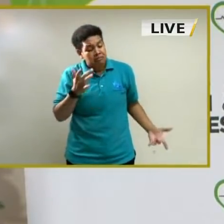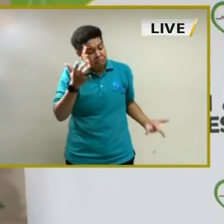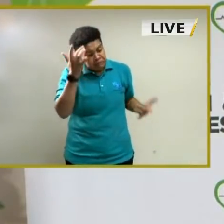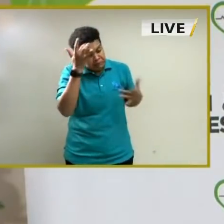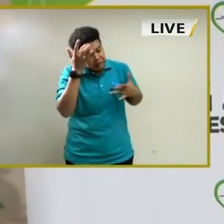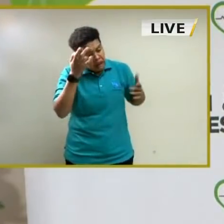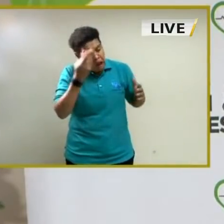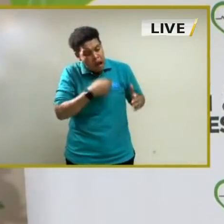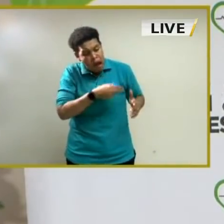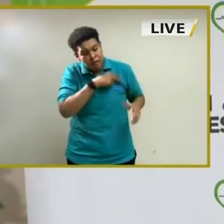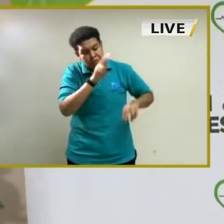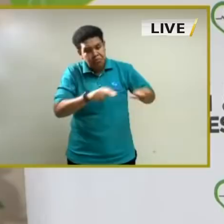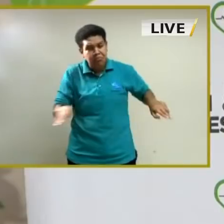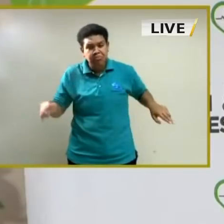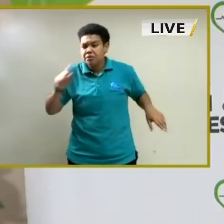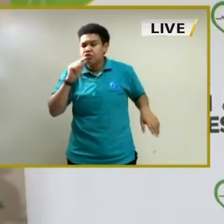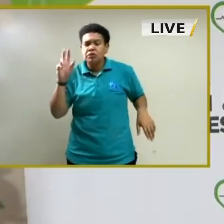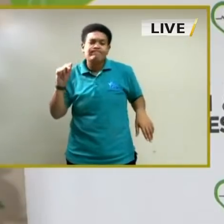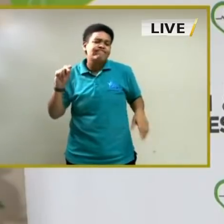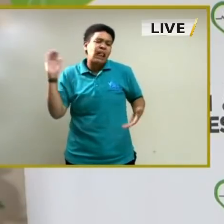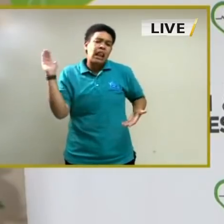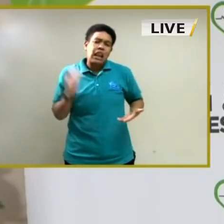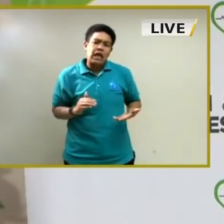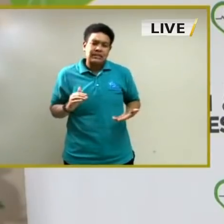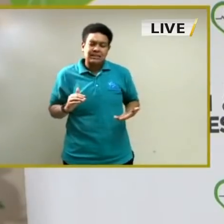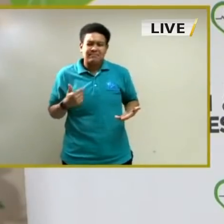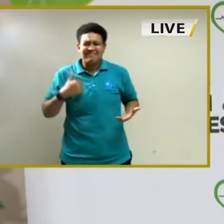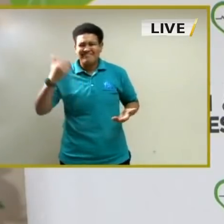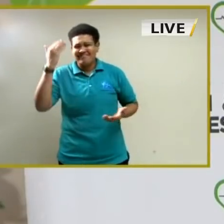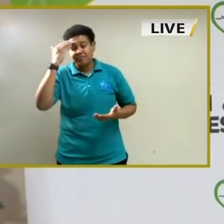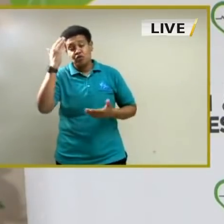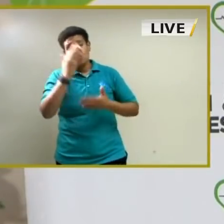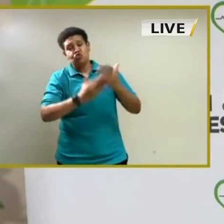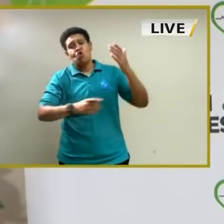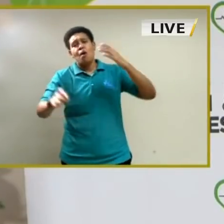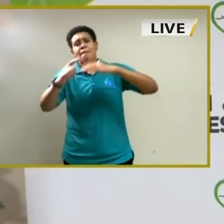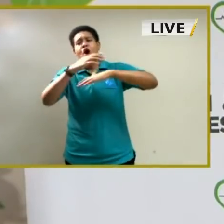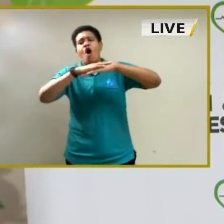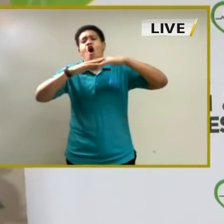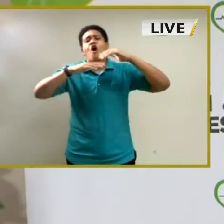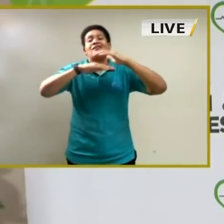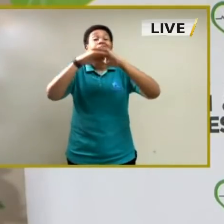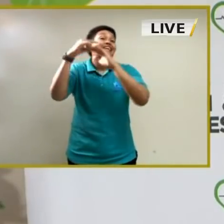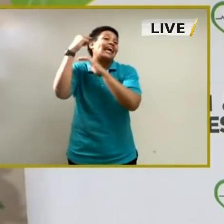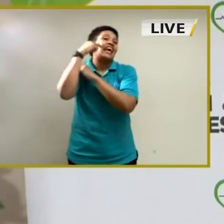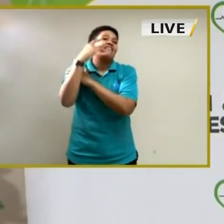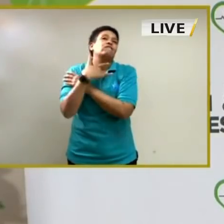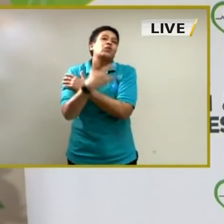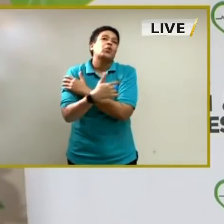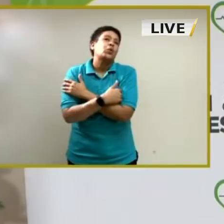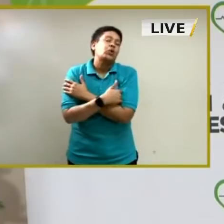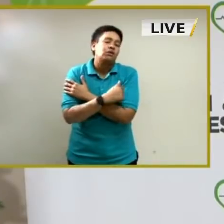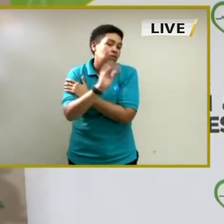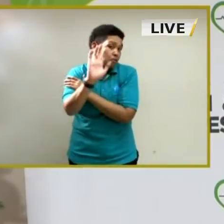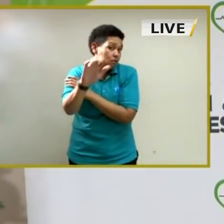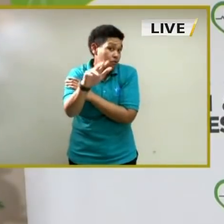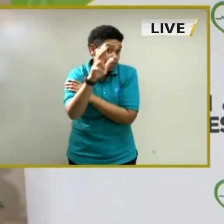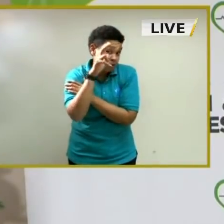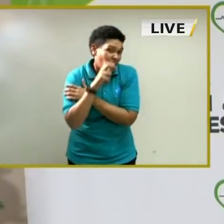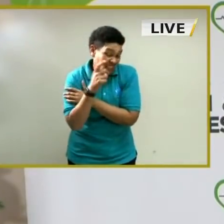of hospitalization is less, and I know there is some comfort in that, but